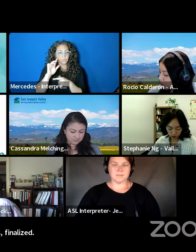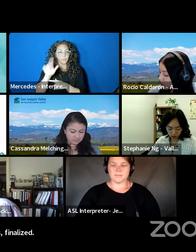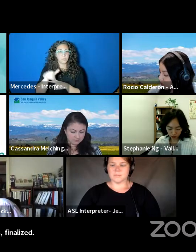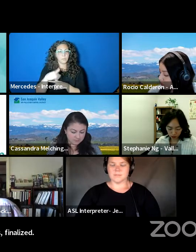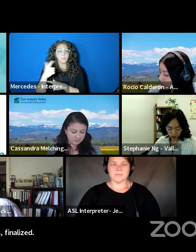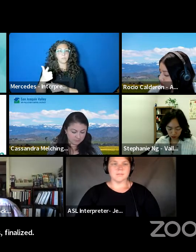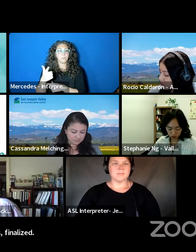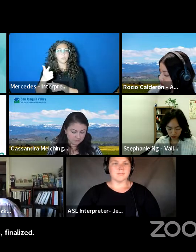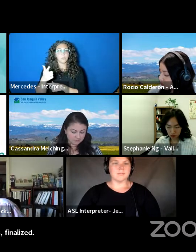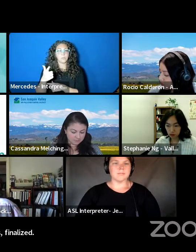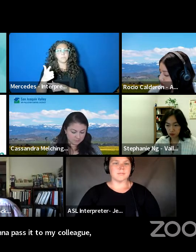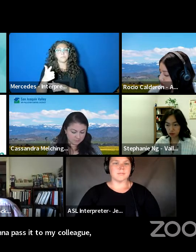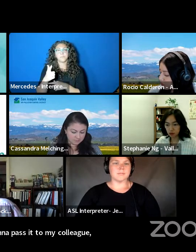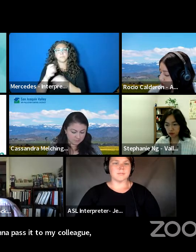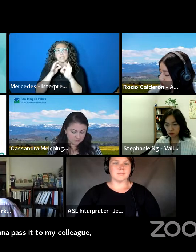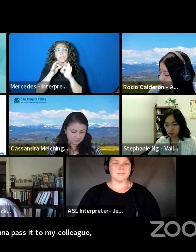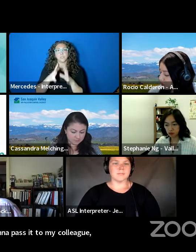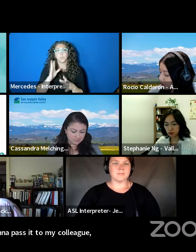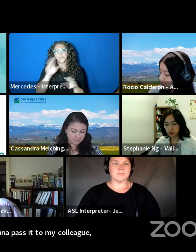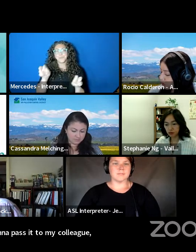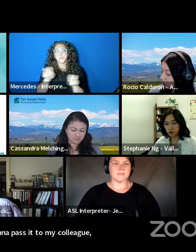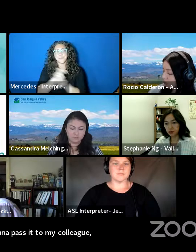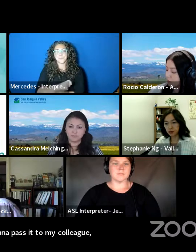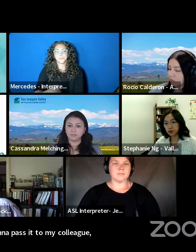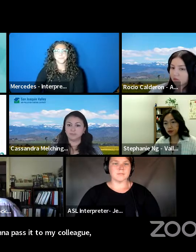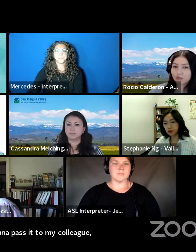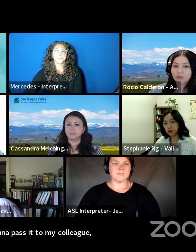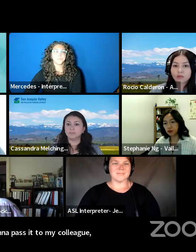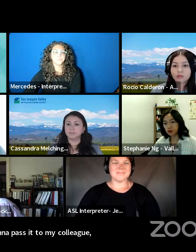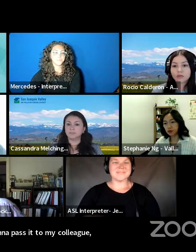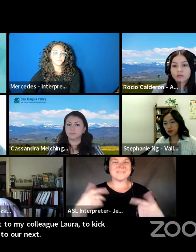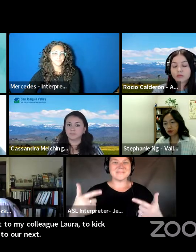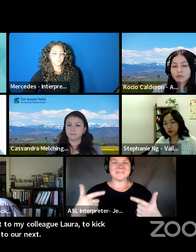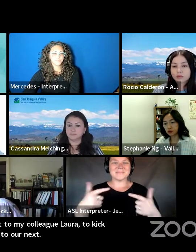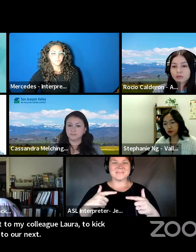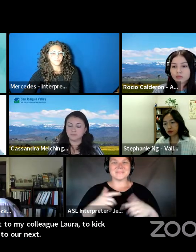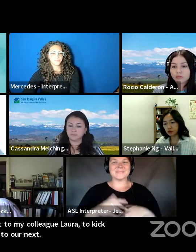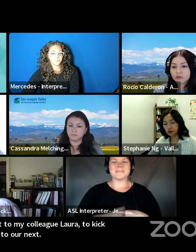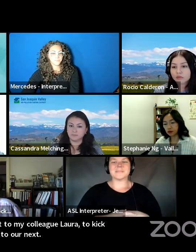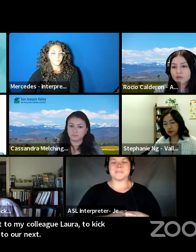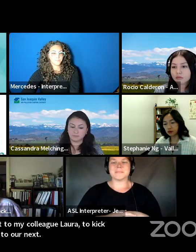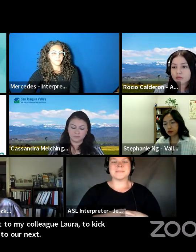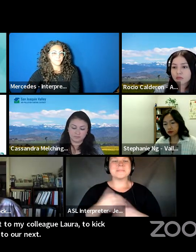colleague Laura to kick us off to our next agenda item.